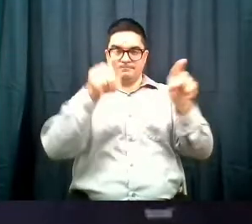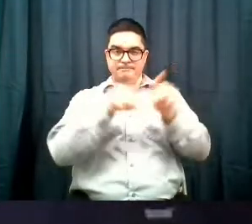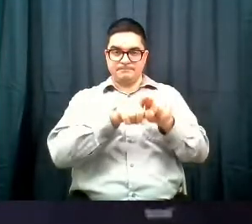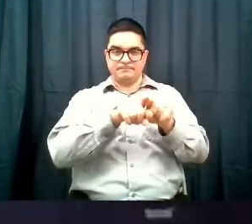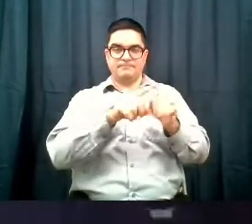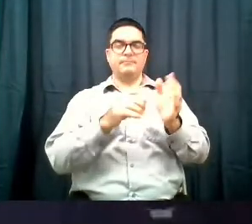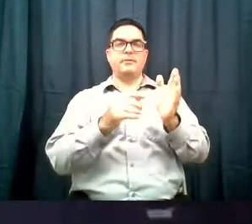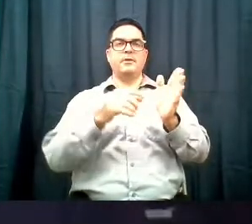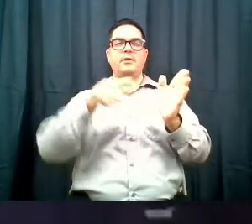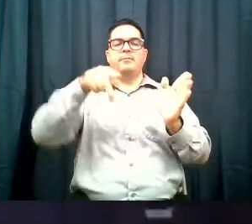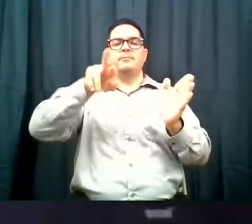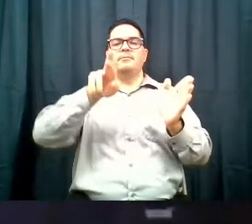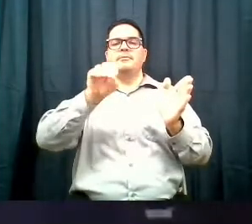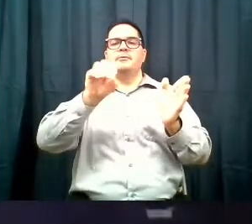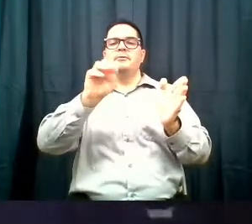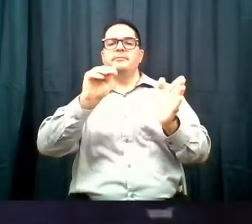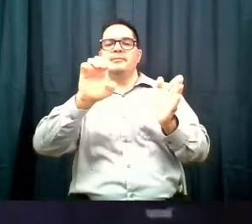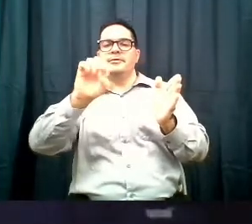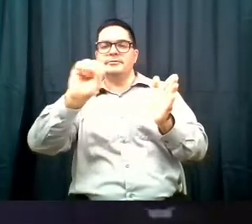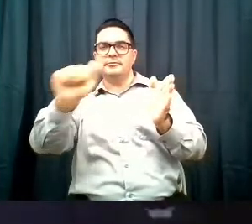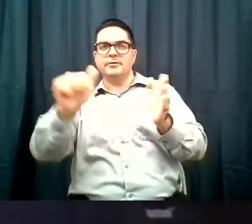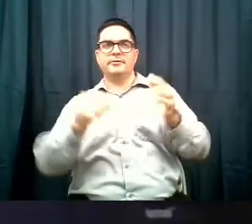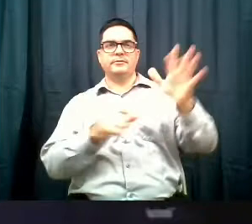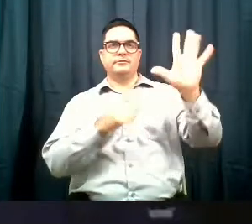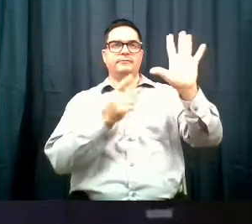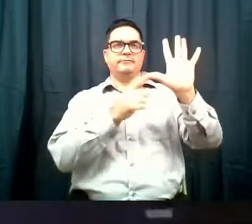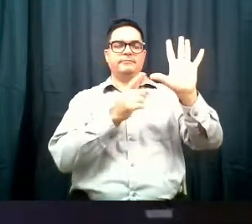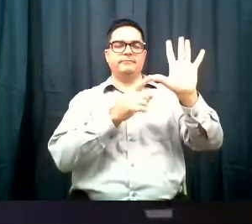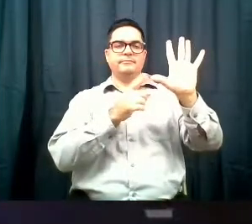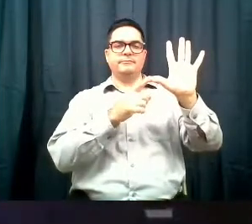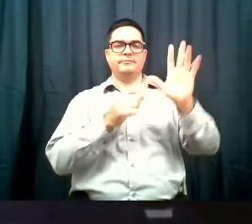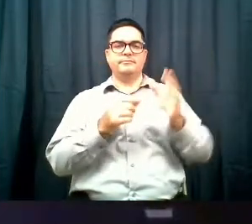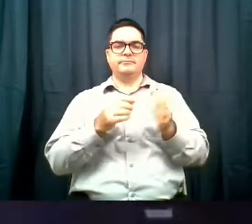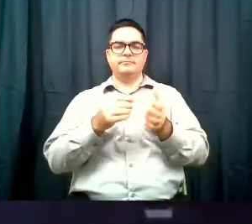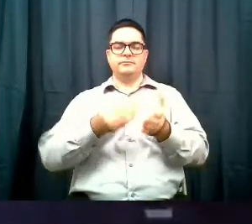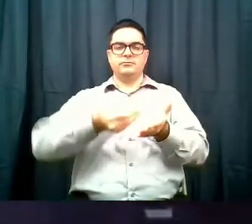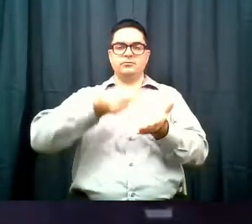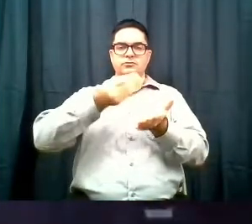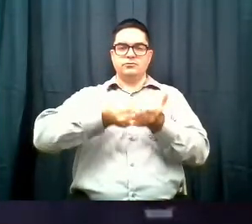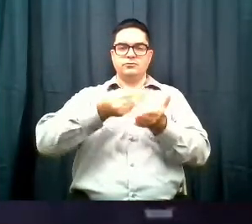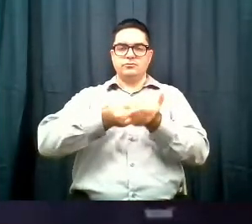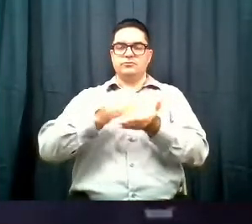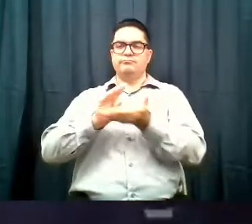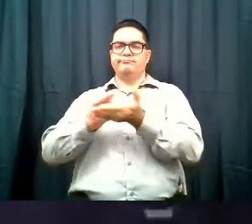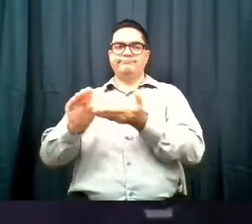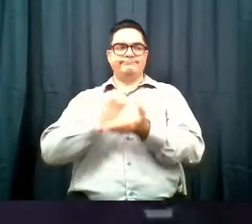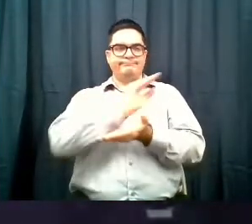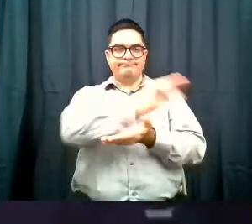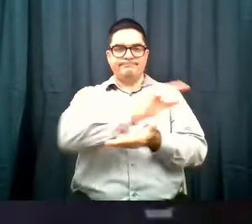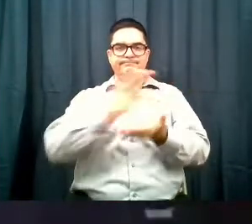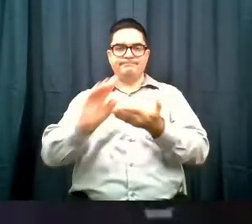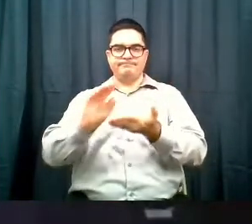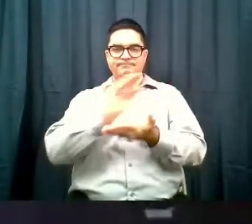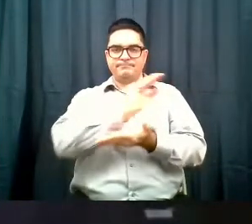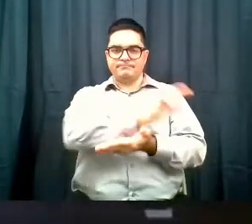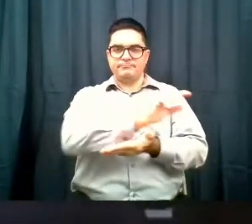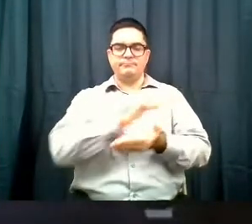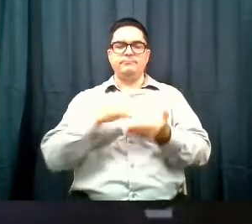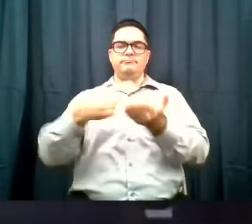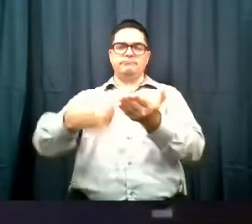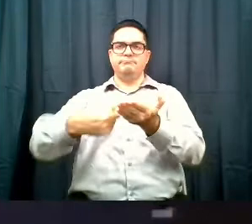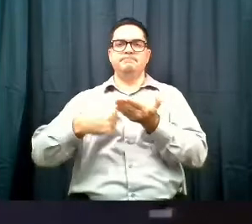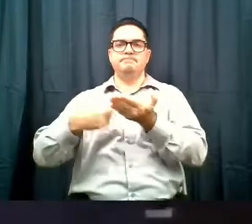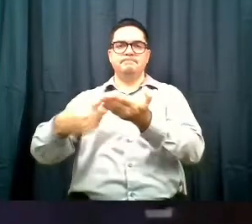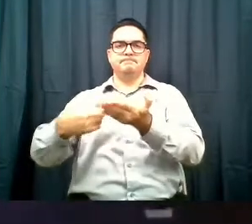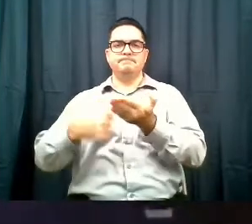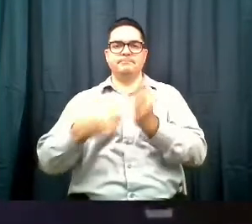PROMESA. Fifth item will be a refunding proposal and discussion under